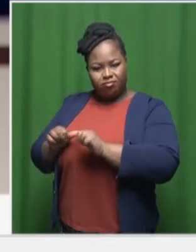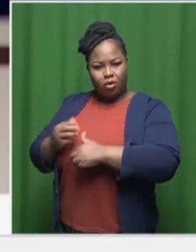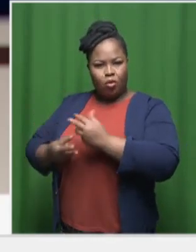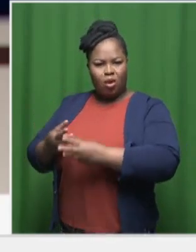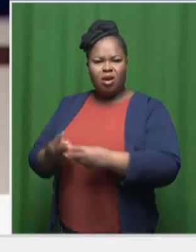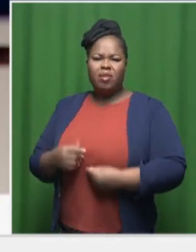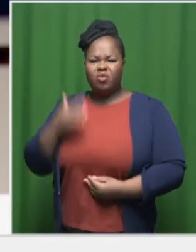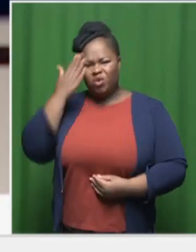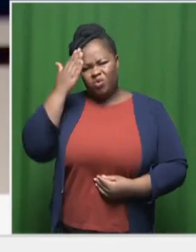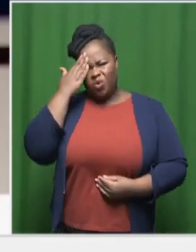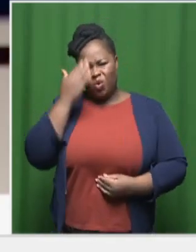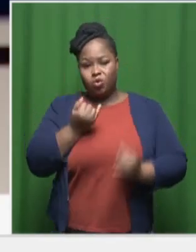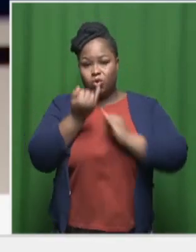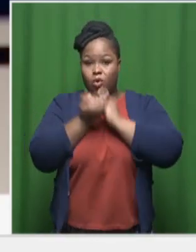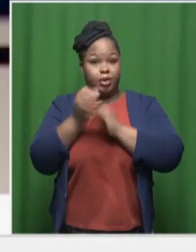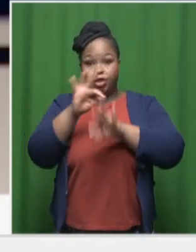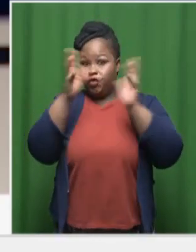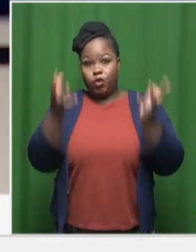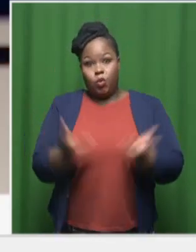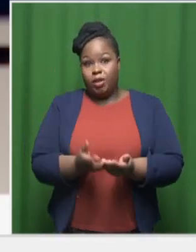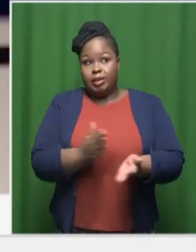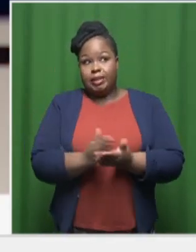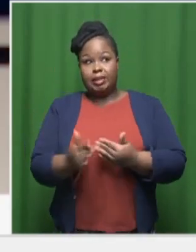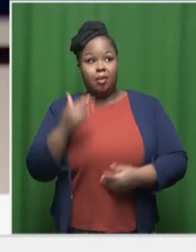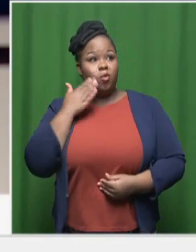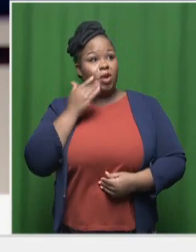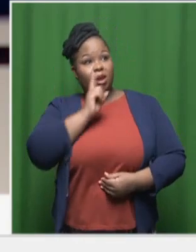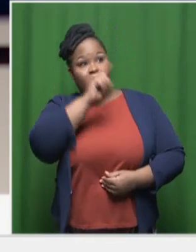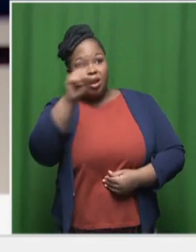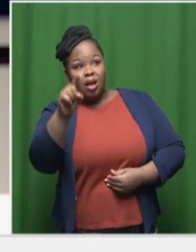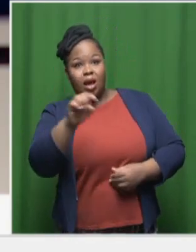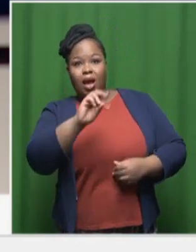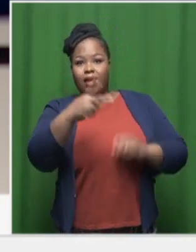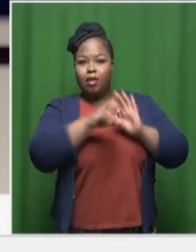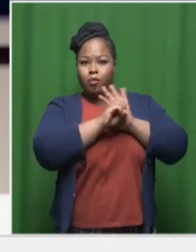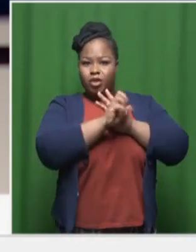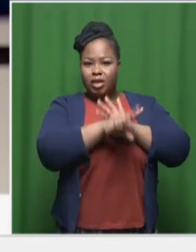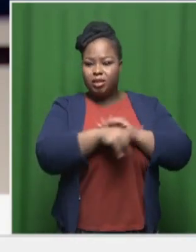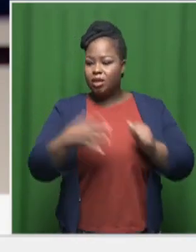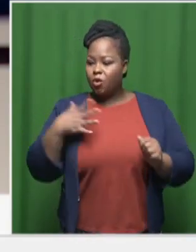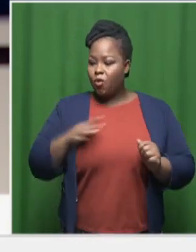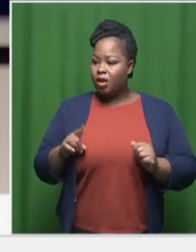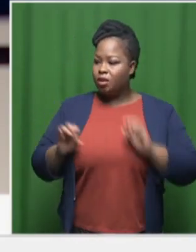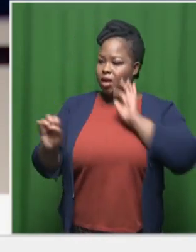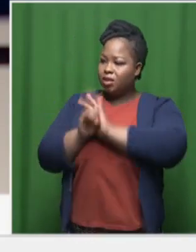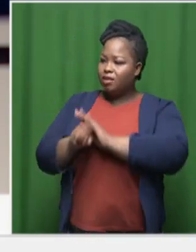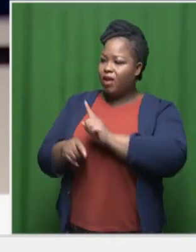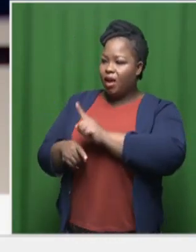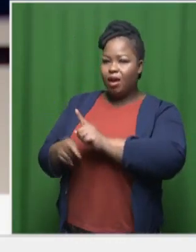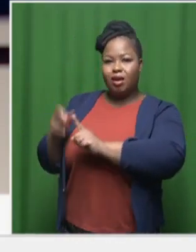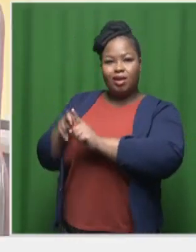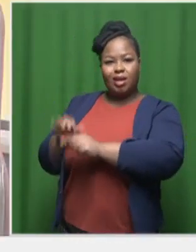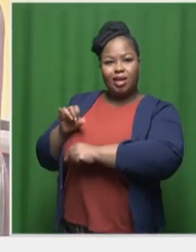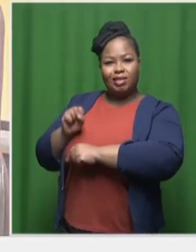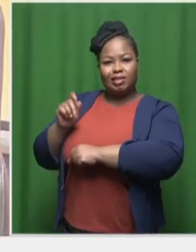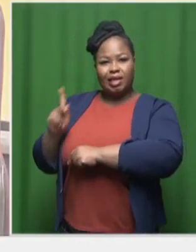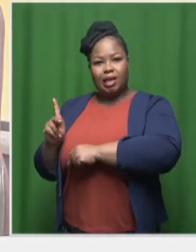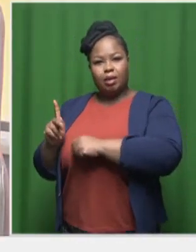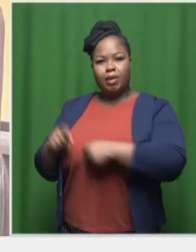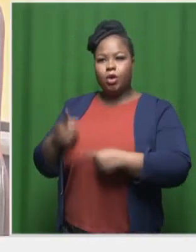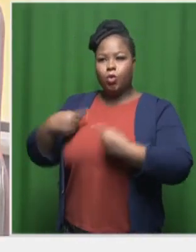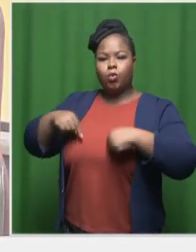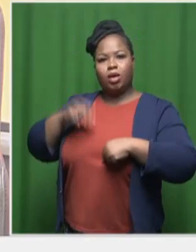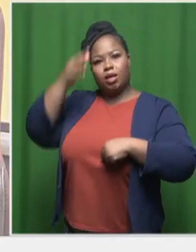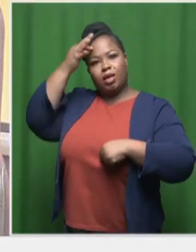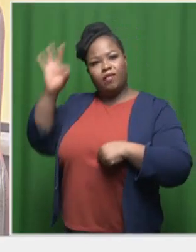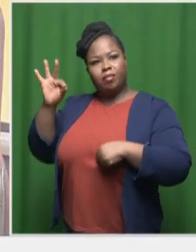our competitors, when they want to come and get Sakina, we are a public broadcaster, they are more a private sector entity,